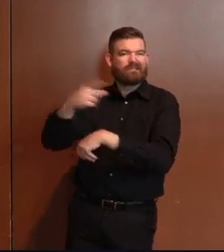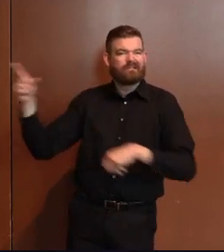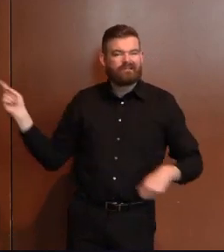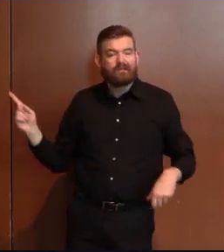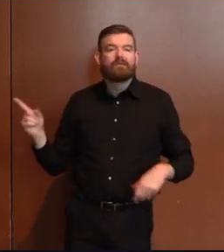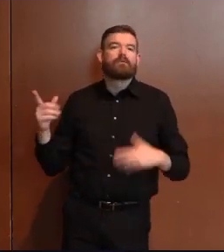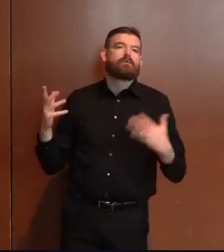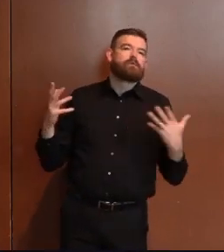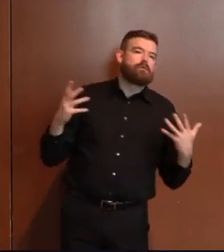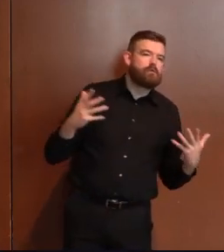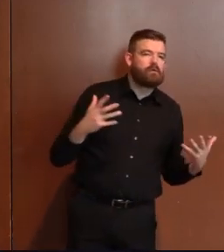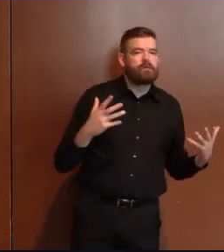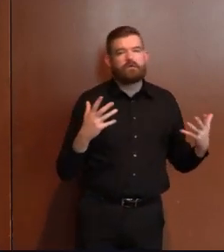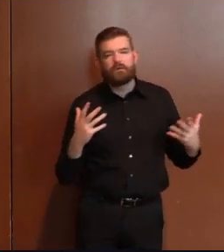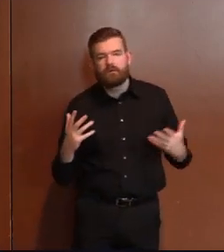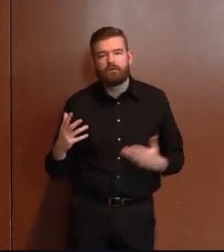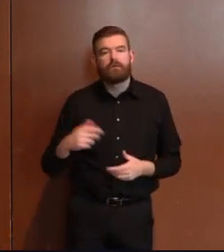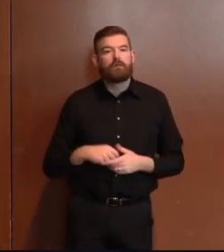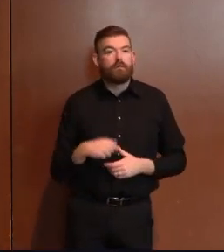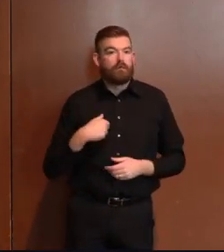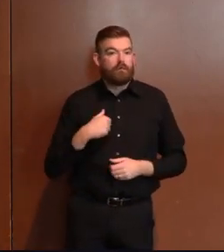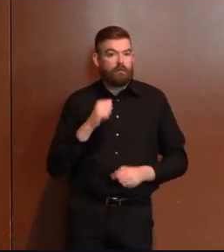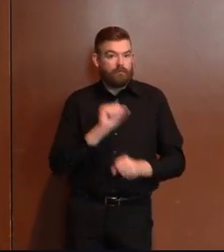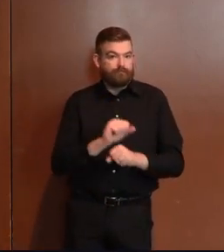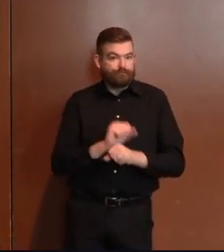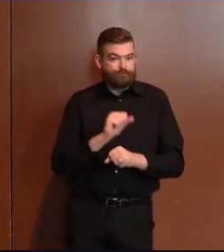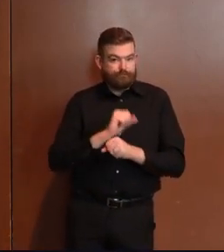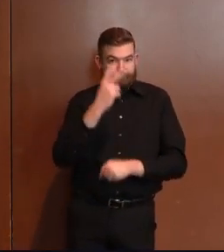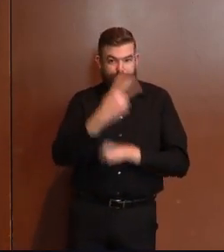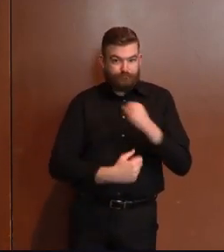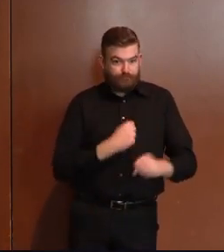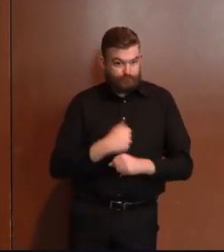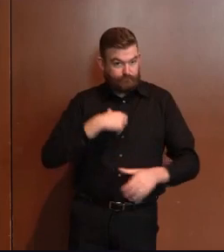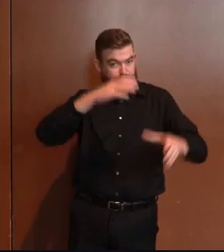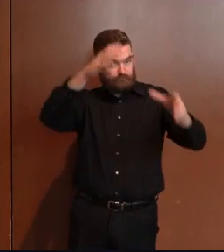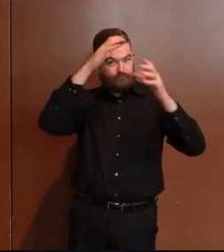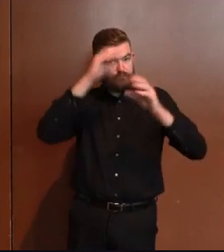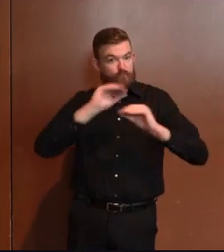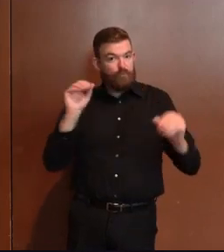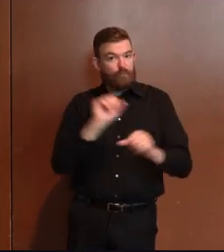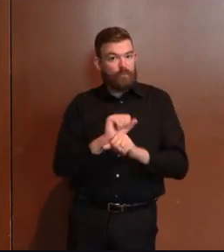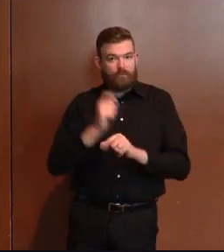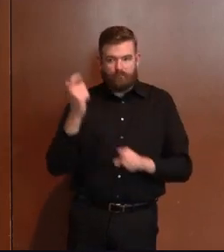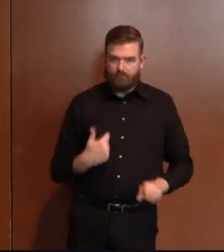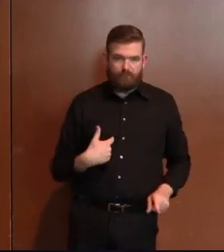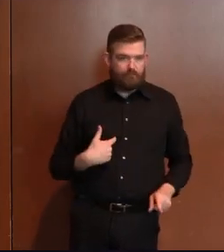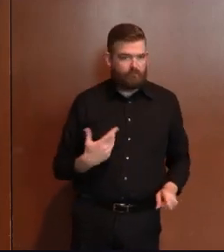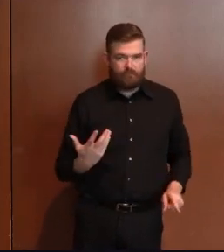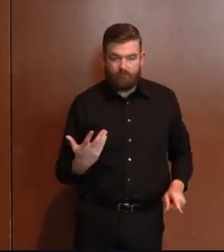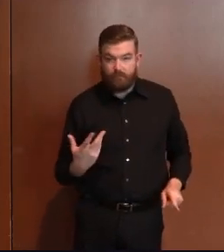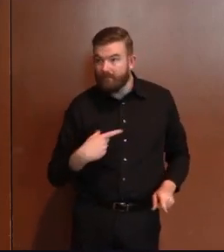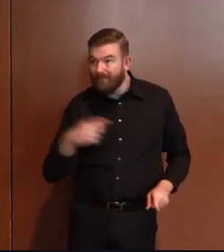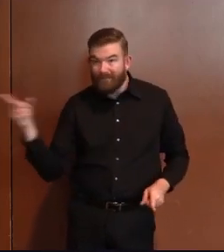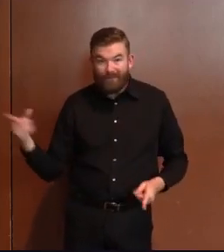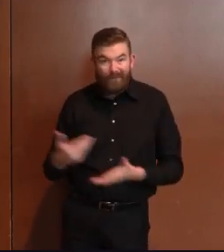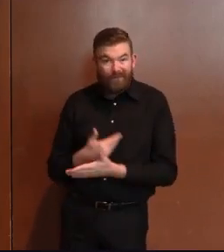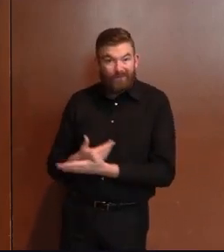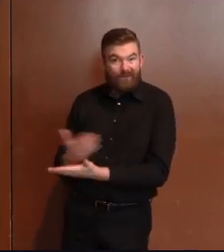years now, and I couldn't even come close to trying to be a claims examiner for the ins and outs of federal law that you need to know. So what we're trying to